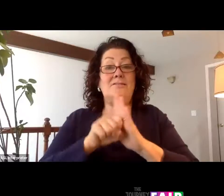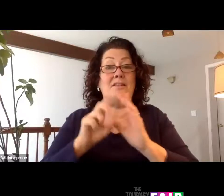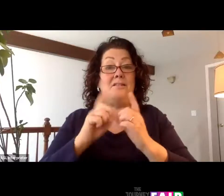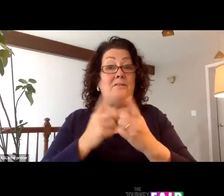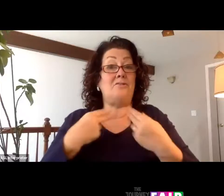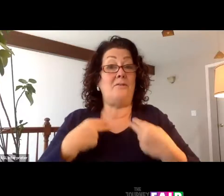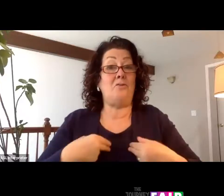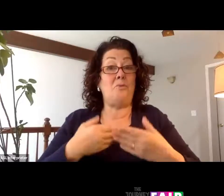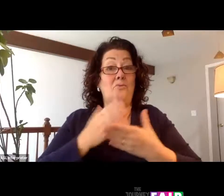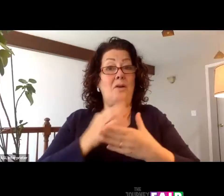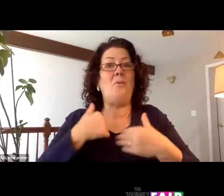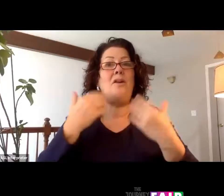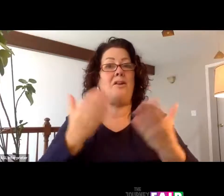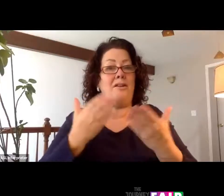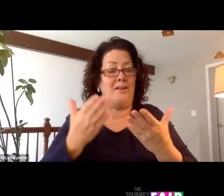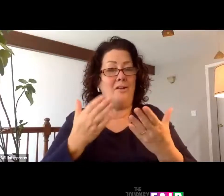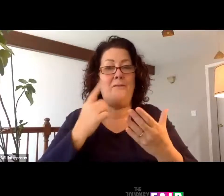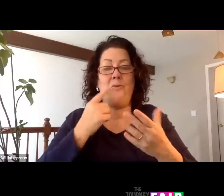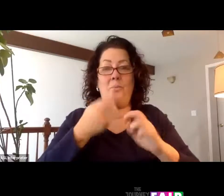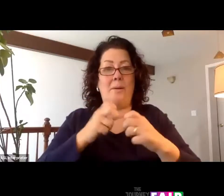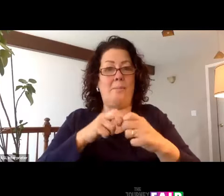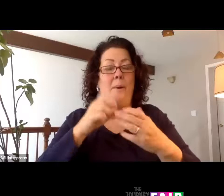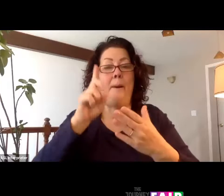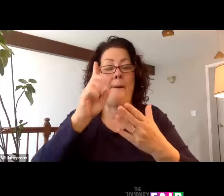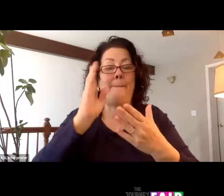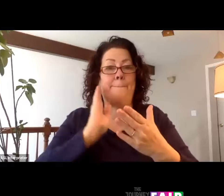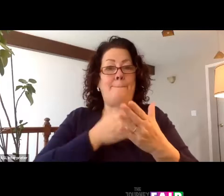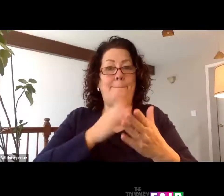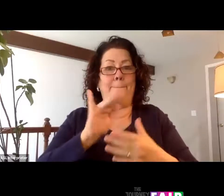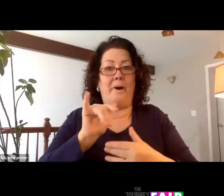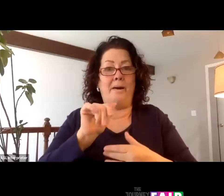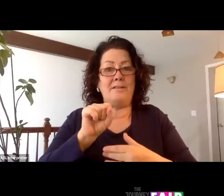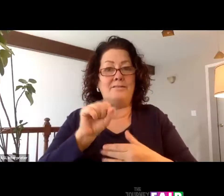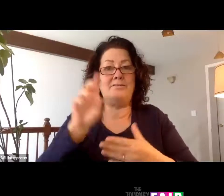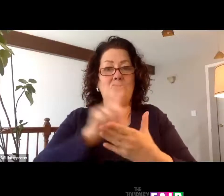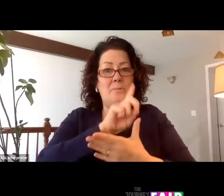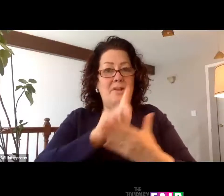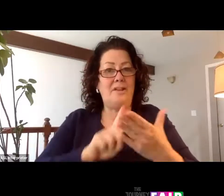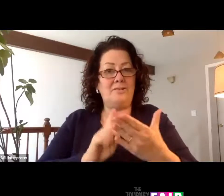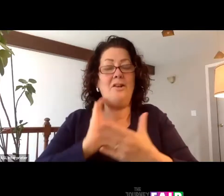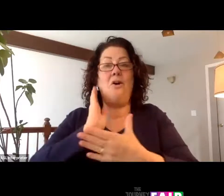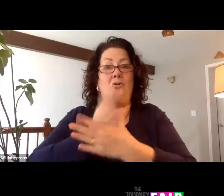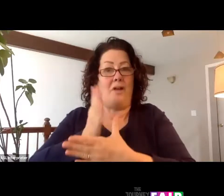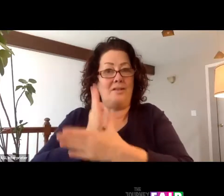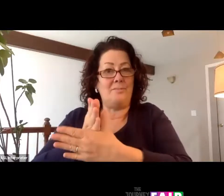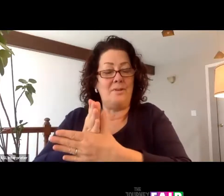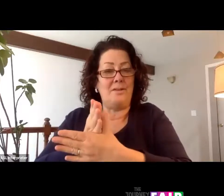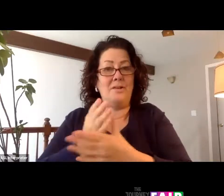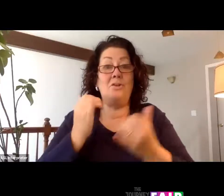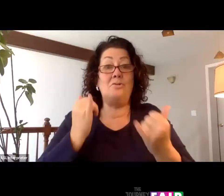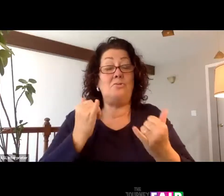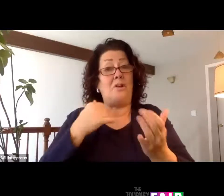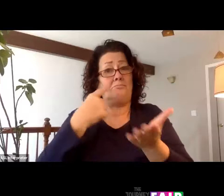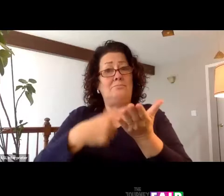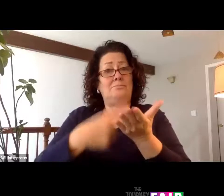are here to help with issues of bias, discrimination, and harassment. And although we've talked a lot about housing today,